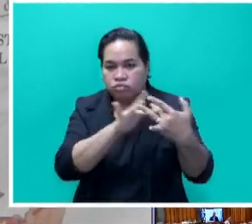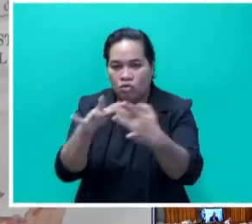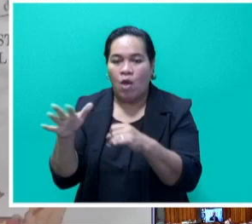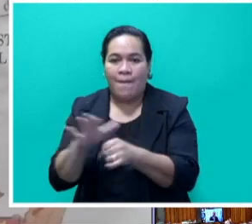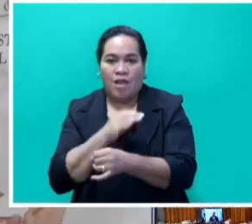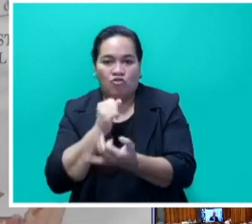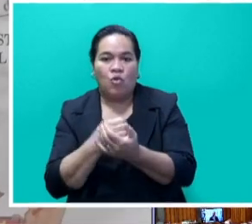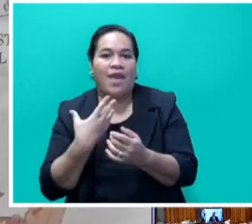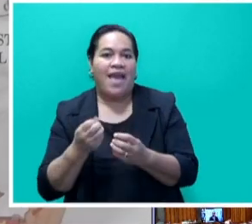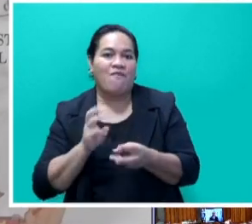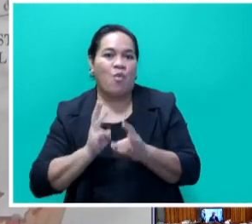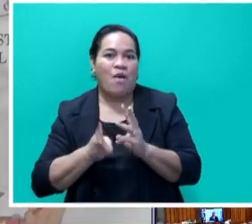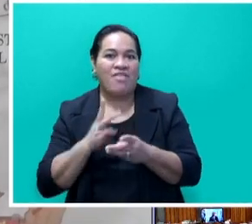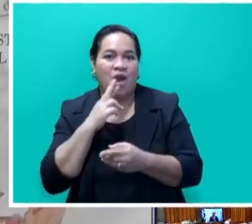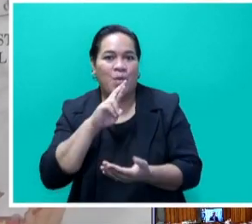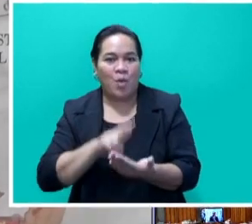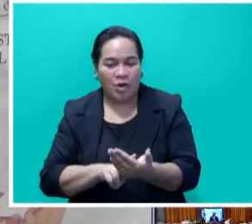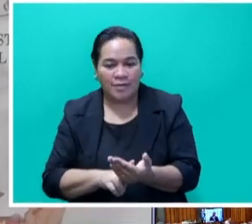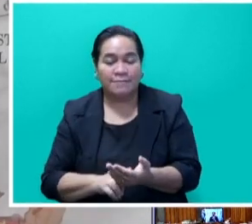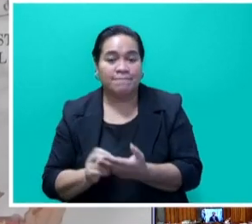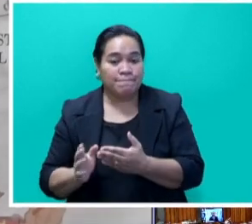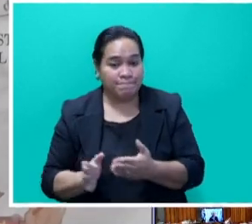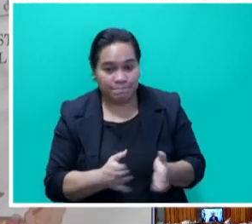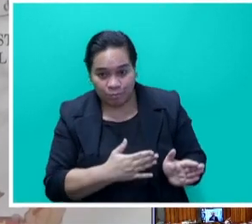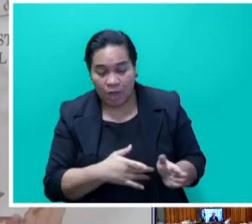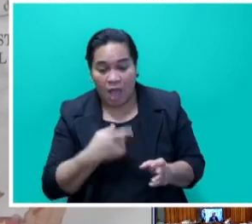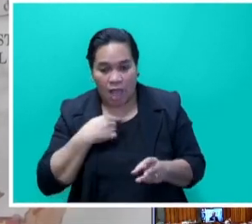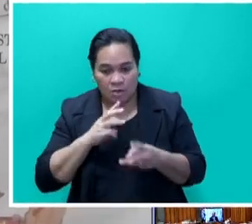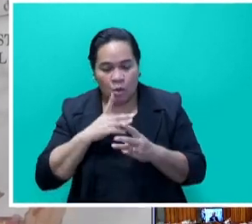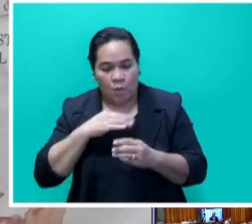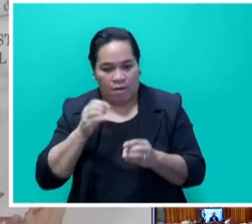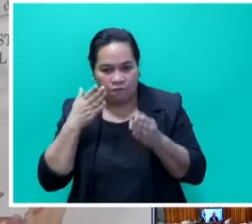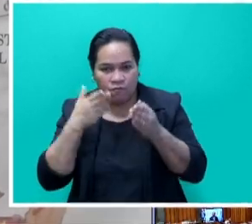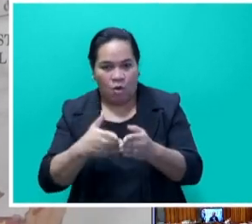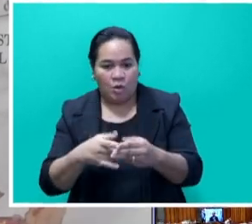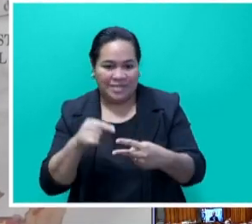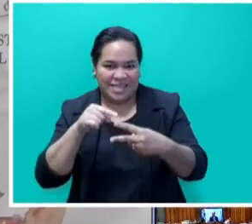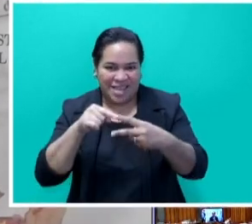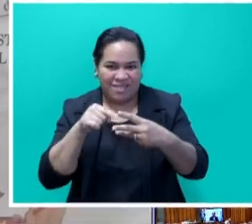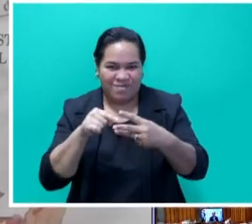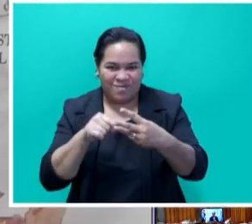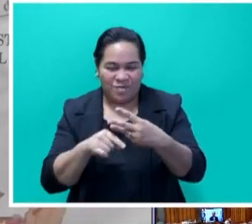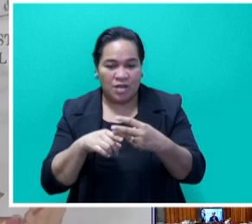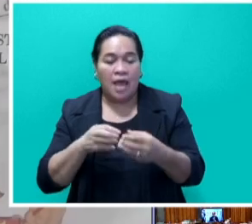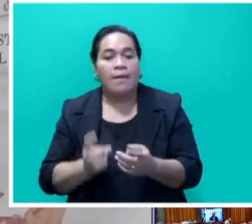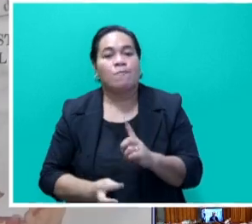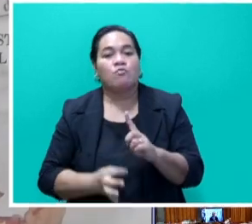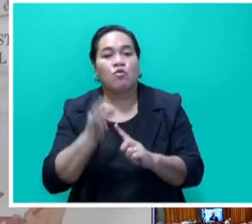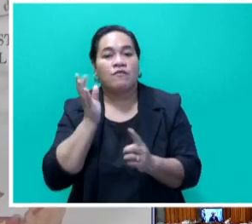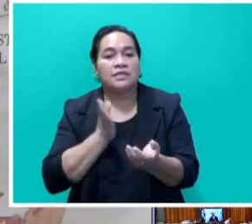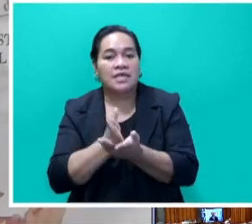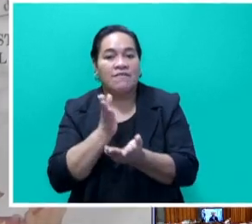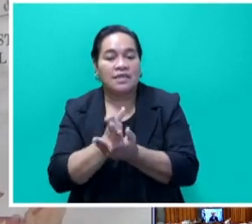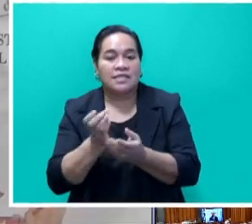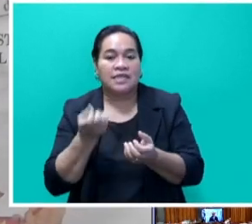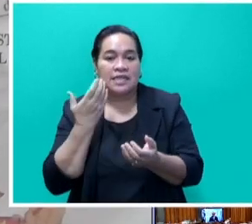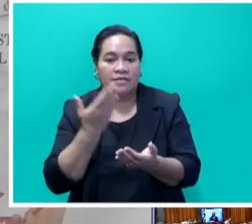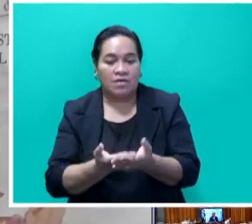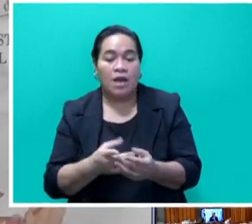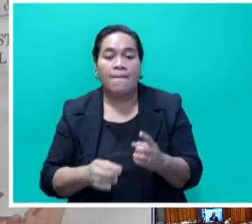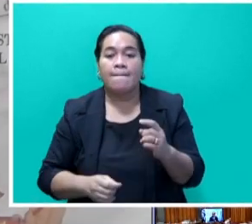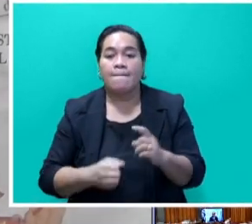reporting. The ministry is focused on improving our key processes that will improve service delivery. We are also promoting